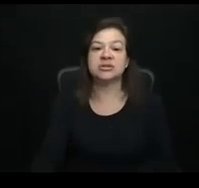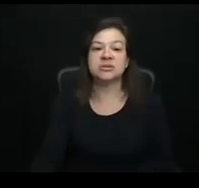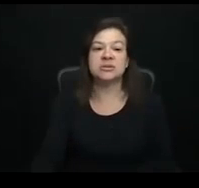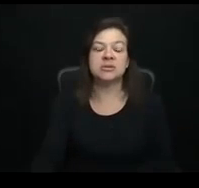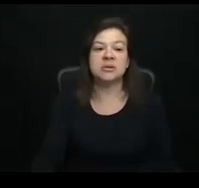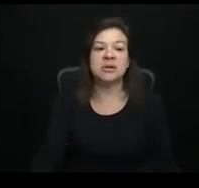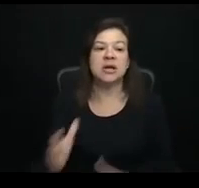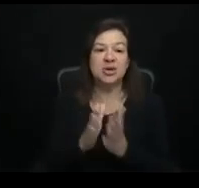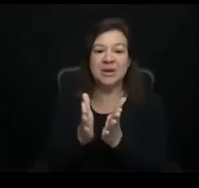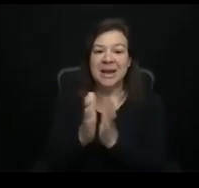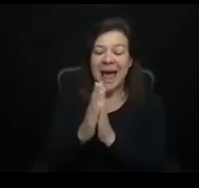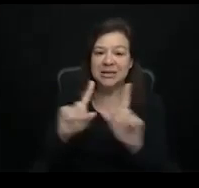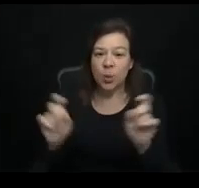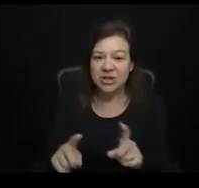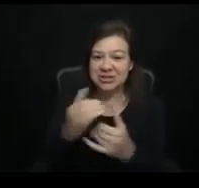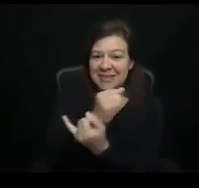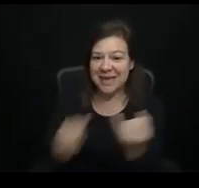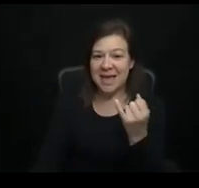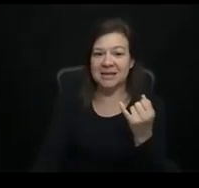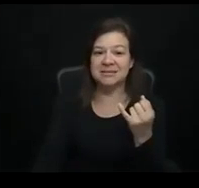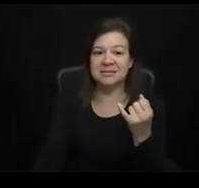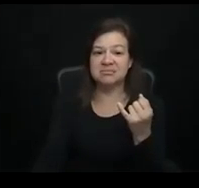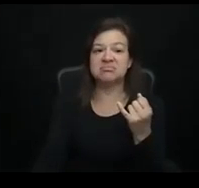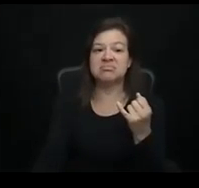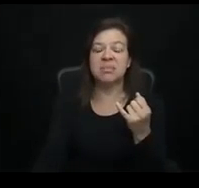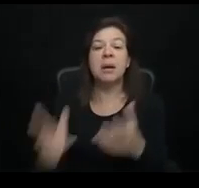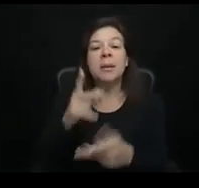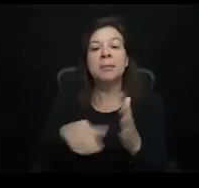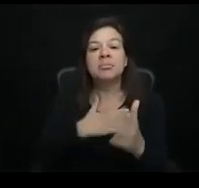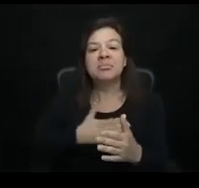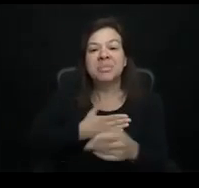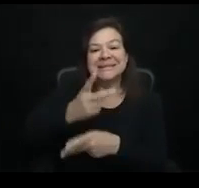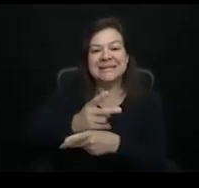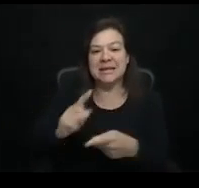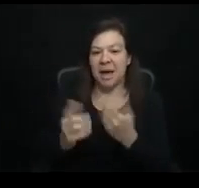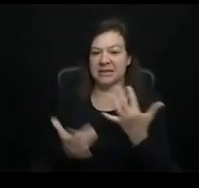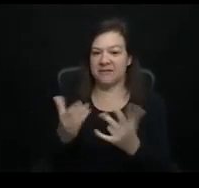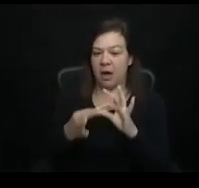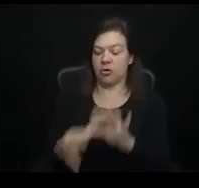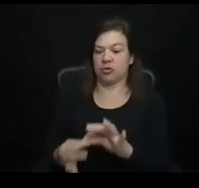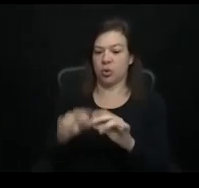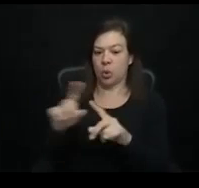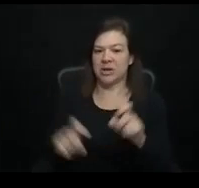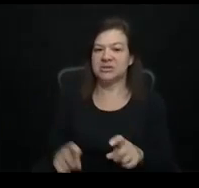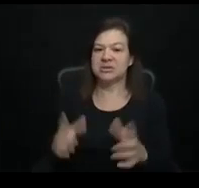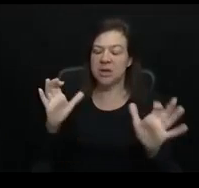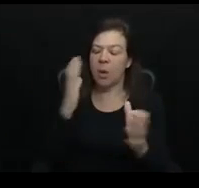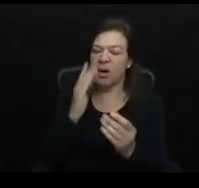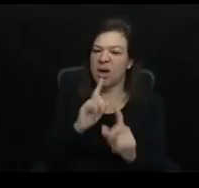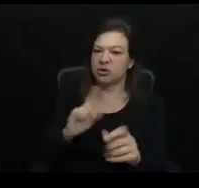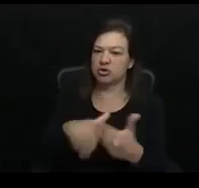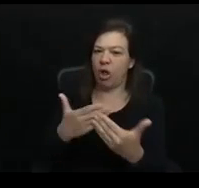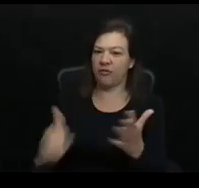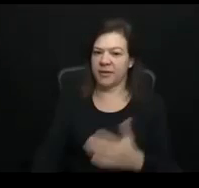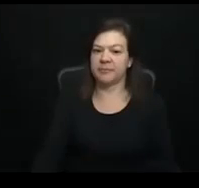the session. Please keep those as fire-related questions. I know there's going to be a lot of them. We want to make sure we can answer all of those. First up, we have